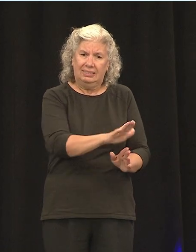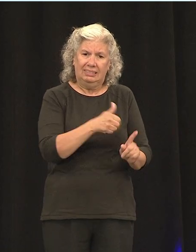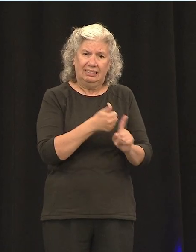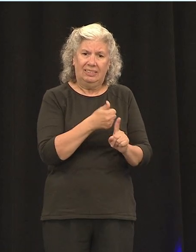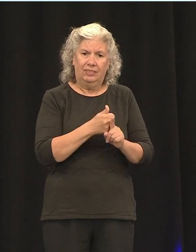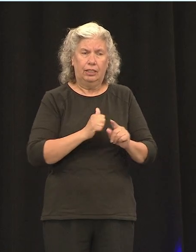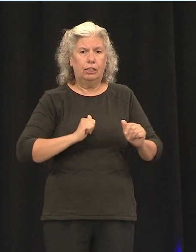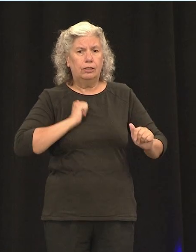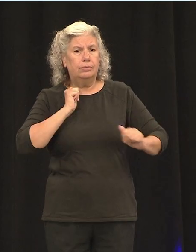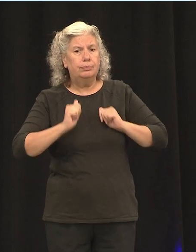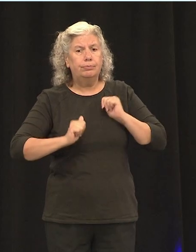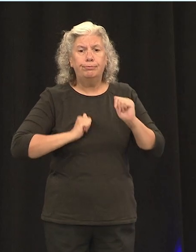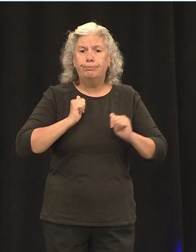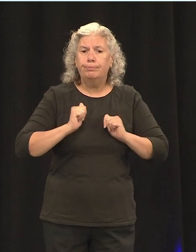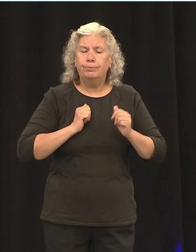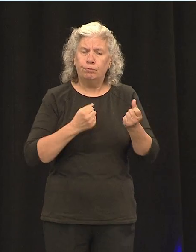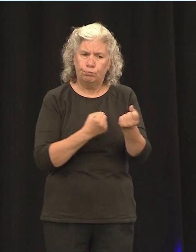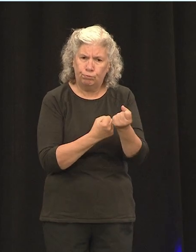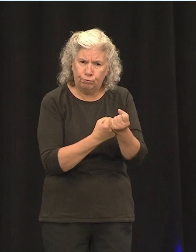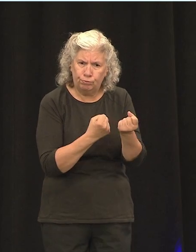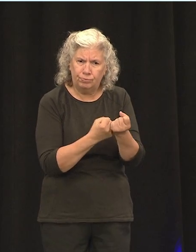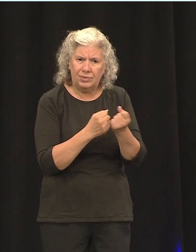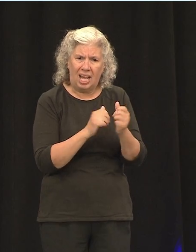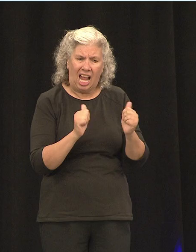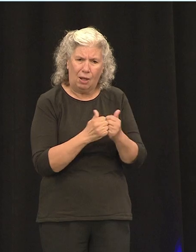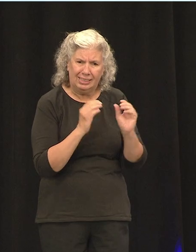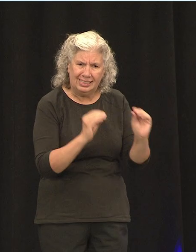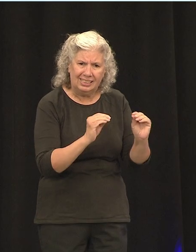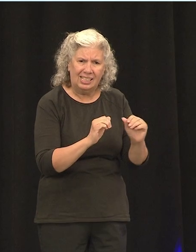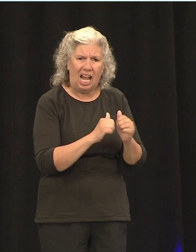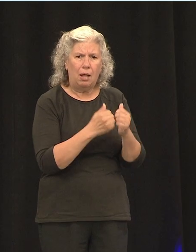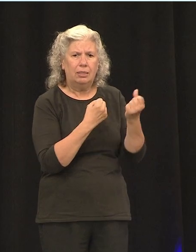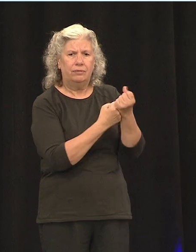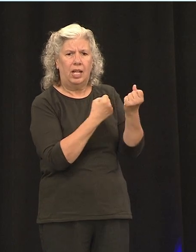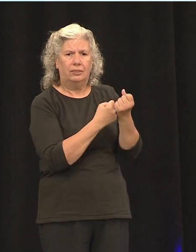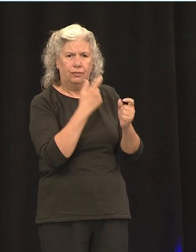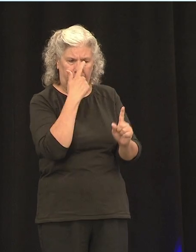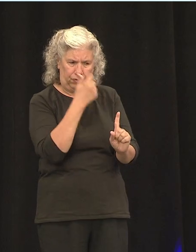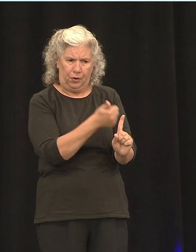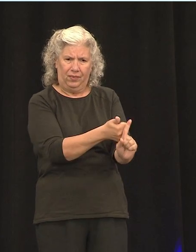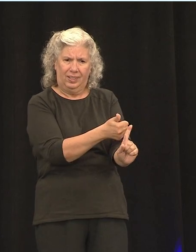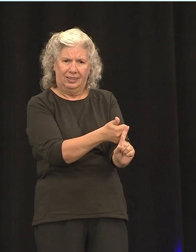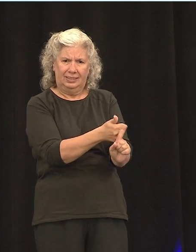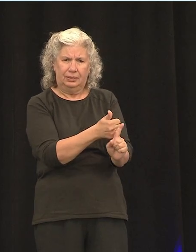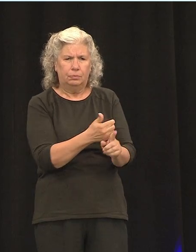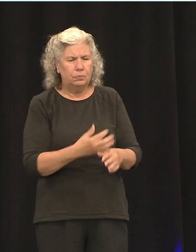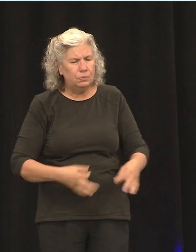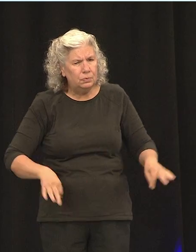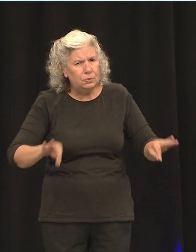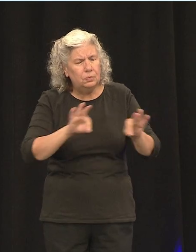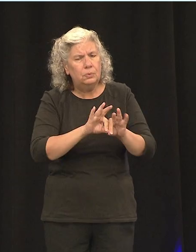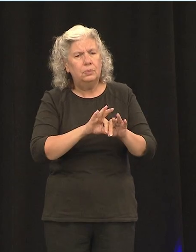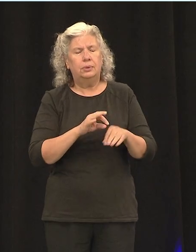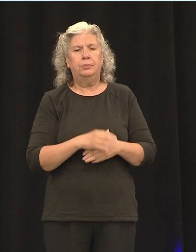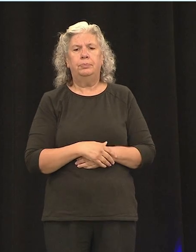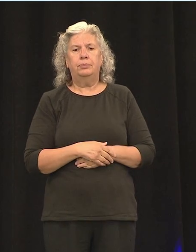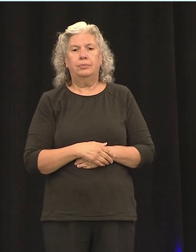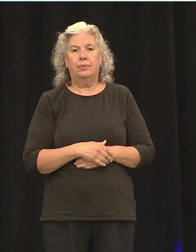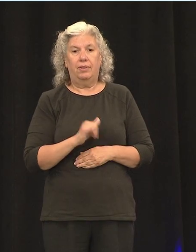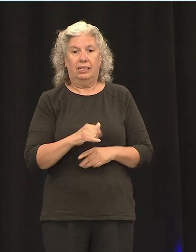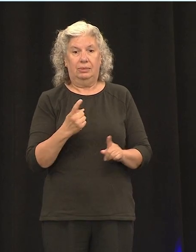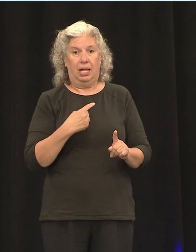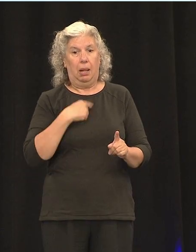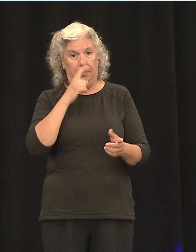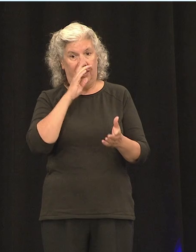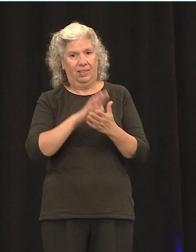young age to be able to self-advocate for themselves? And that's something that I believe can be started at a very